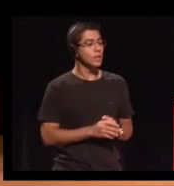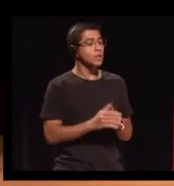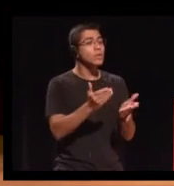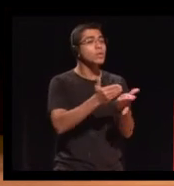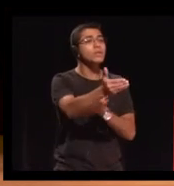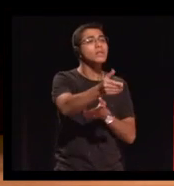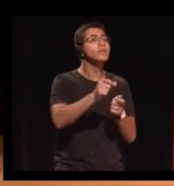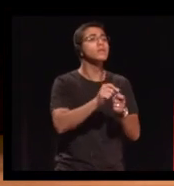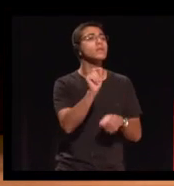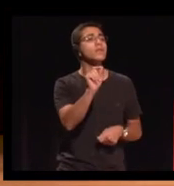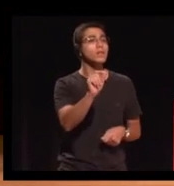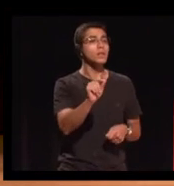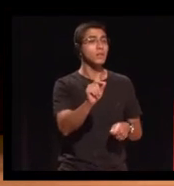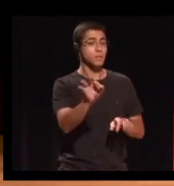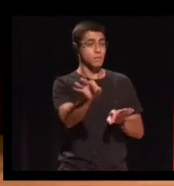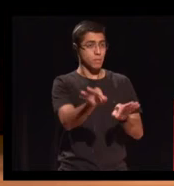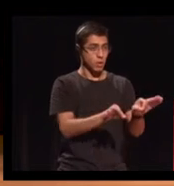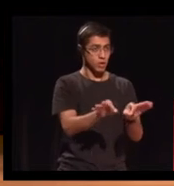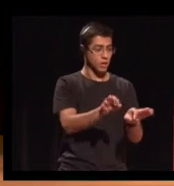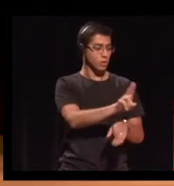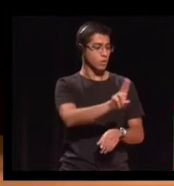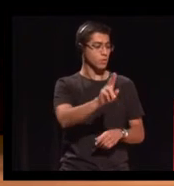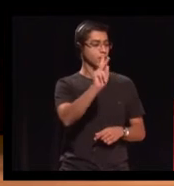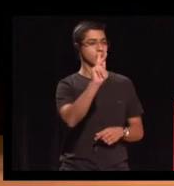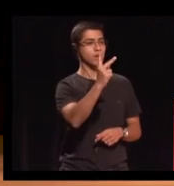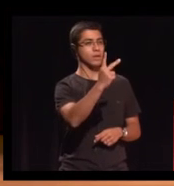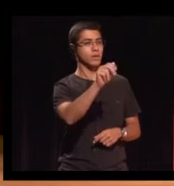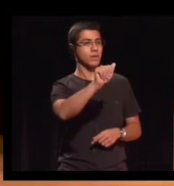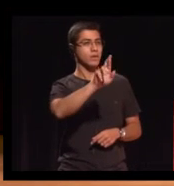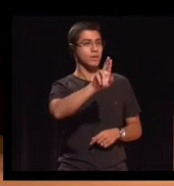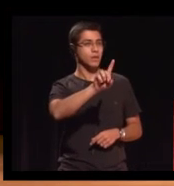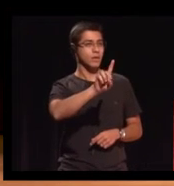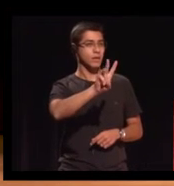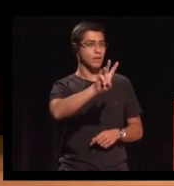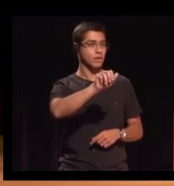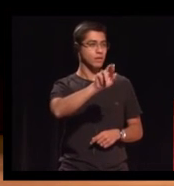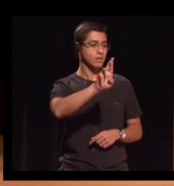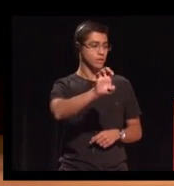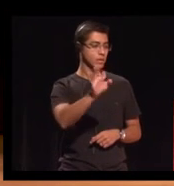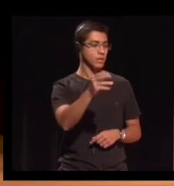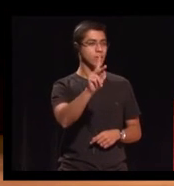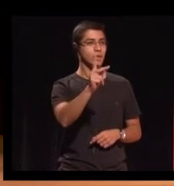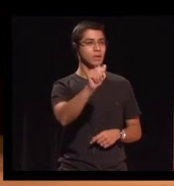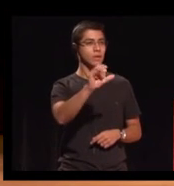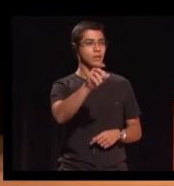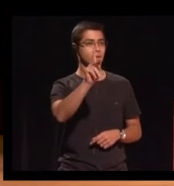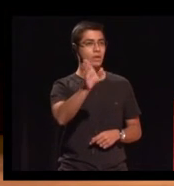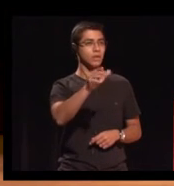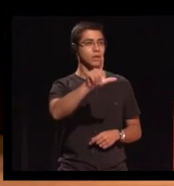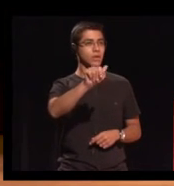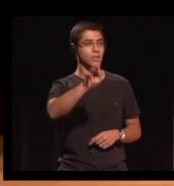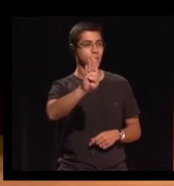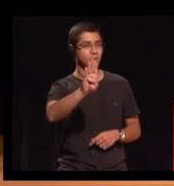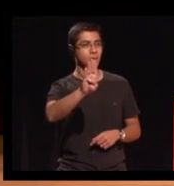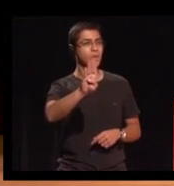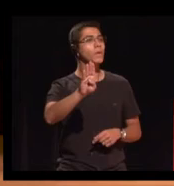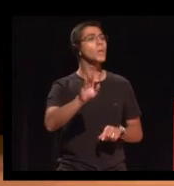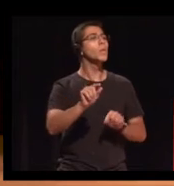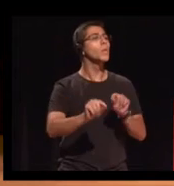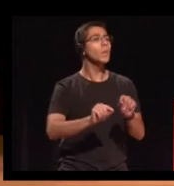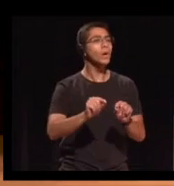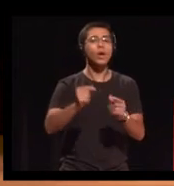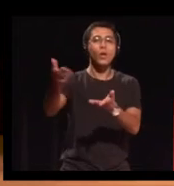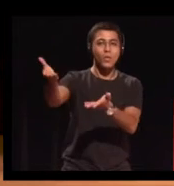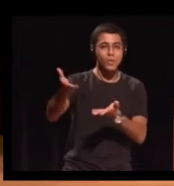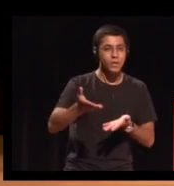6 years, every week, every Wednesday night, where they invite people from all origins, all experiences, all backgrounds, to